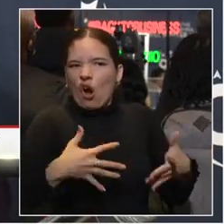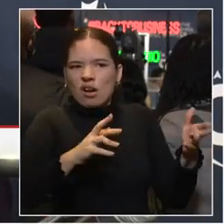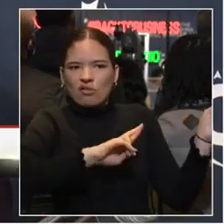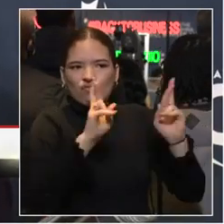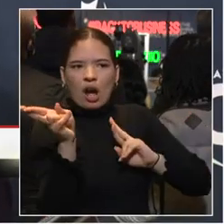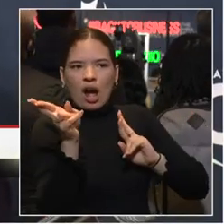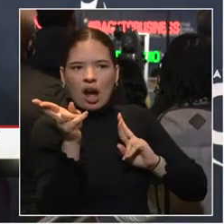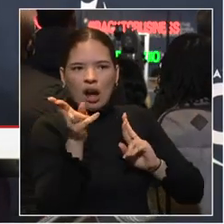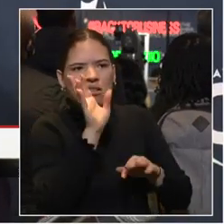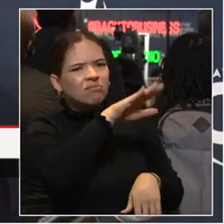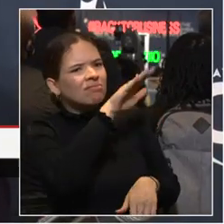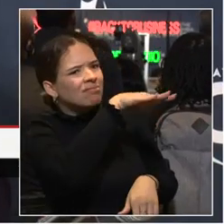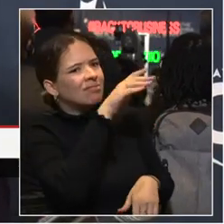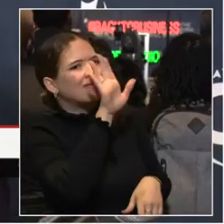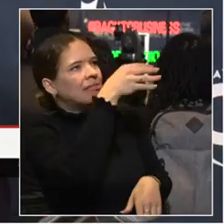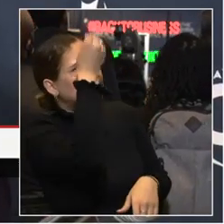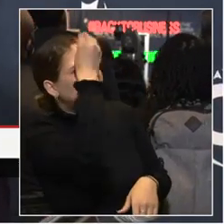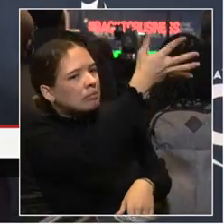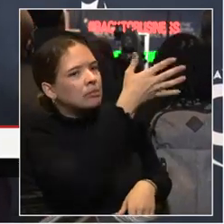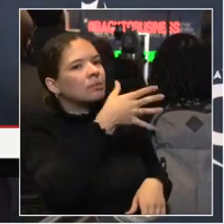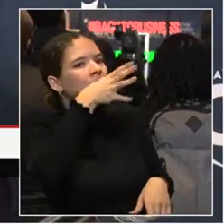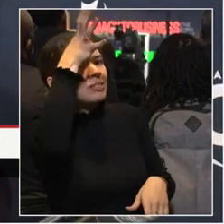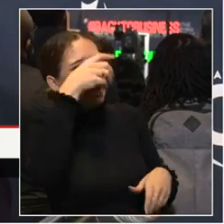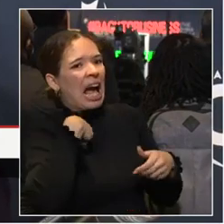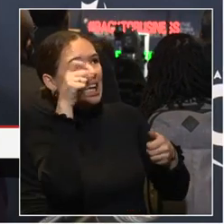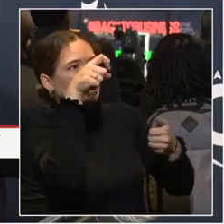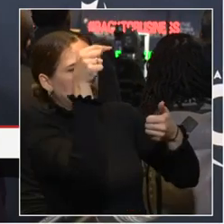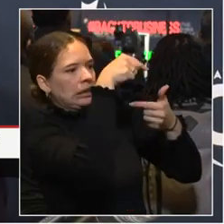try to make it as seamless as possible to